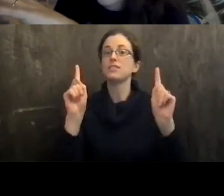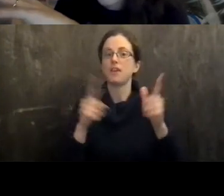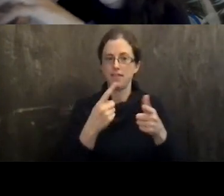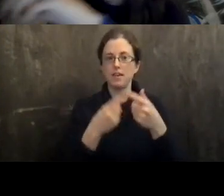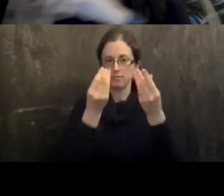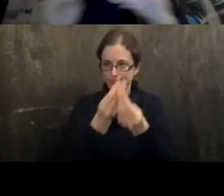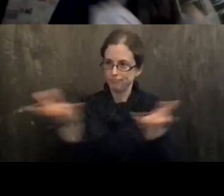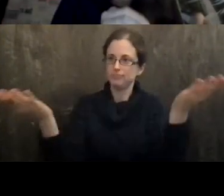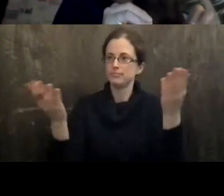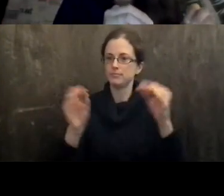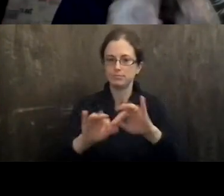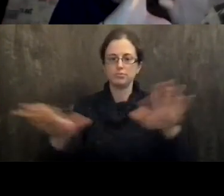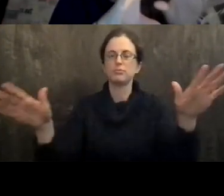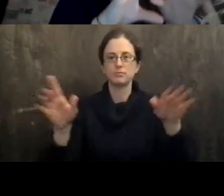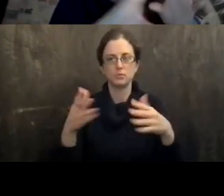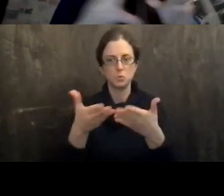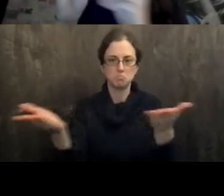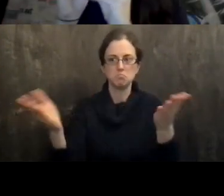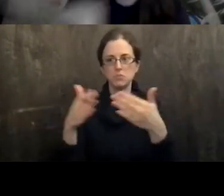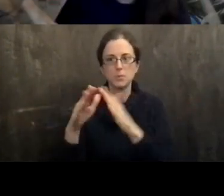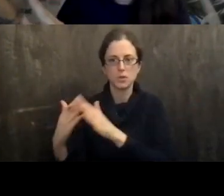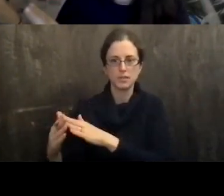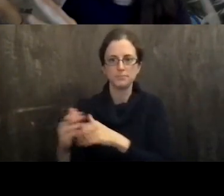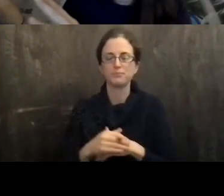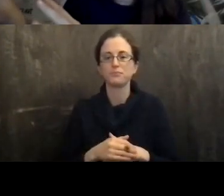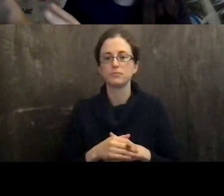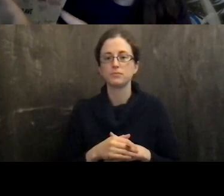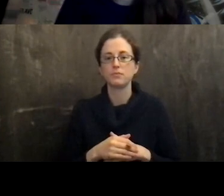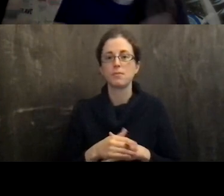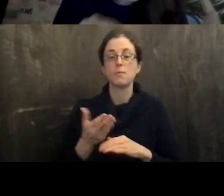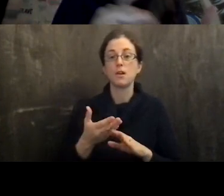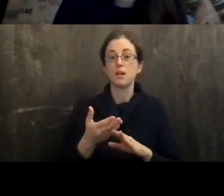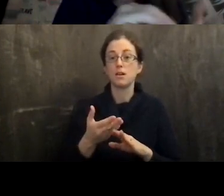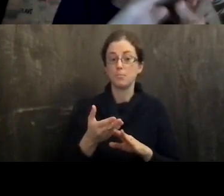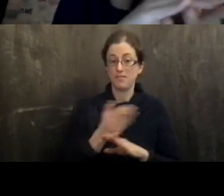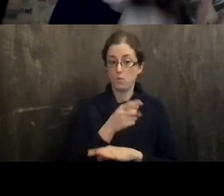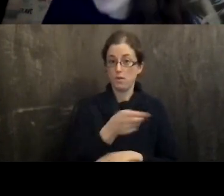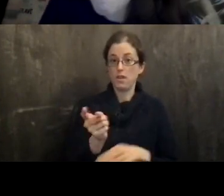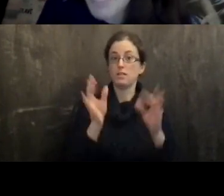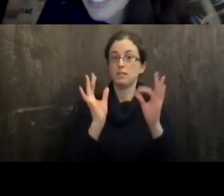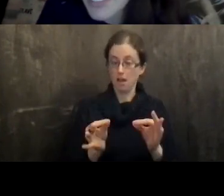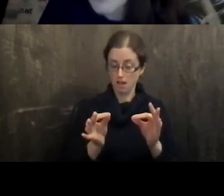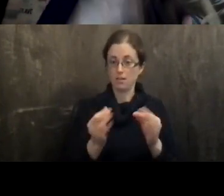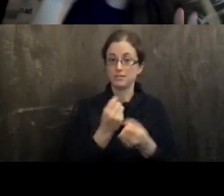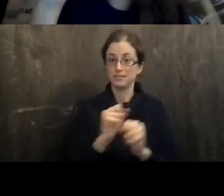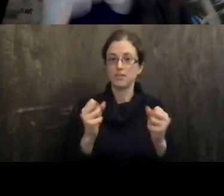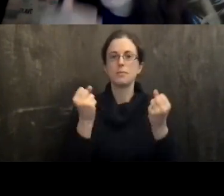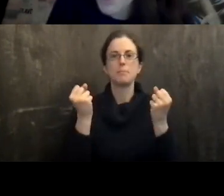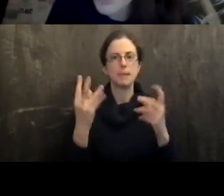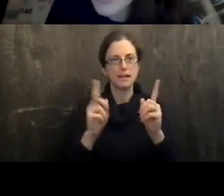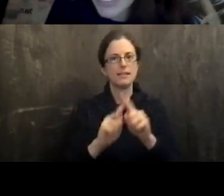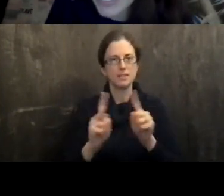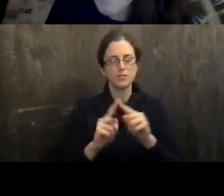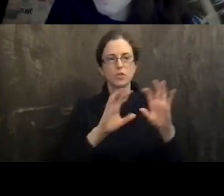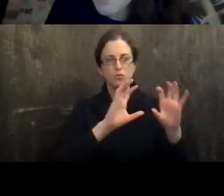community. Before they make that decision, there's many groups that meet, that review